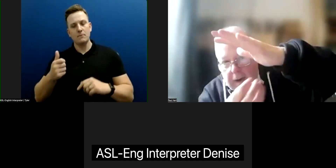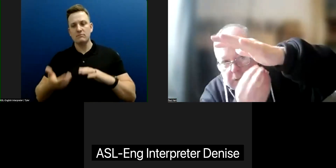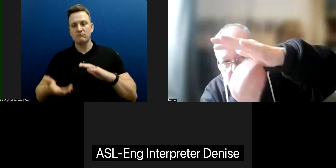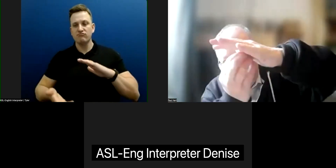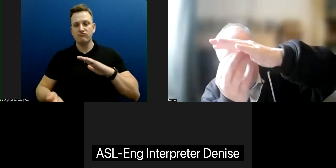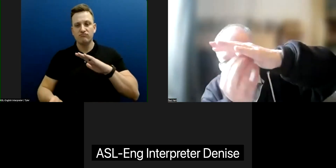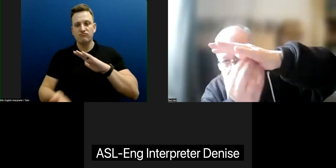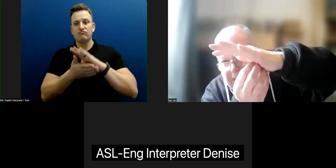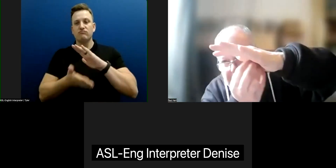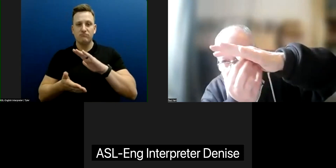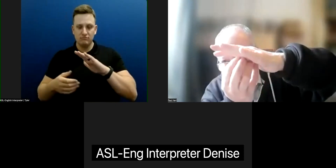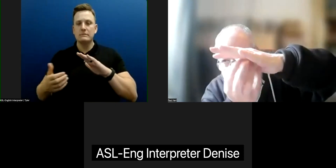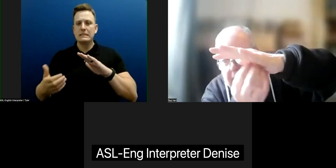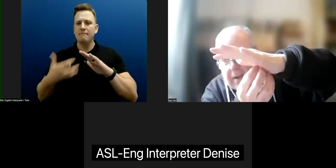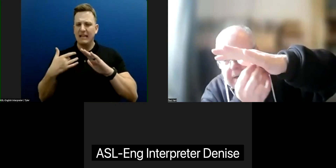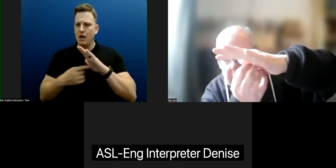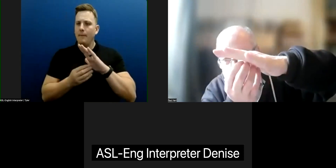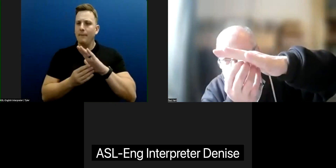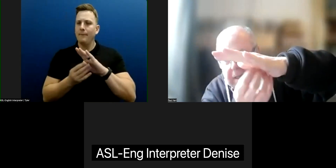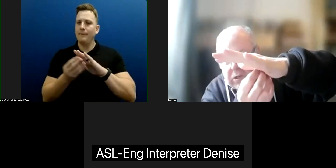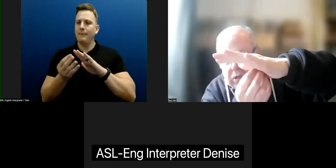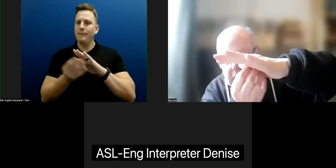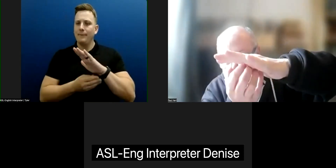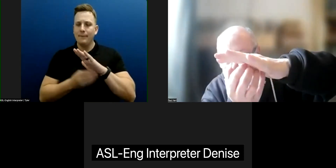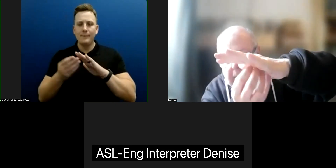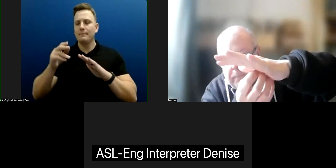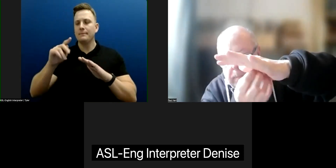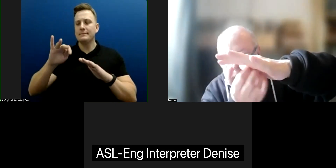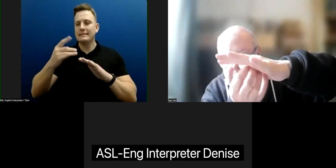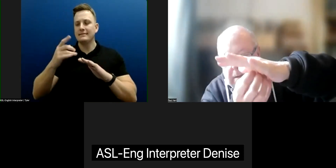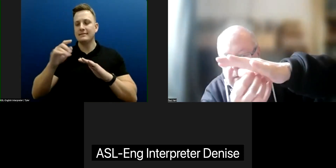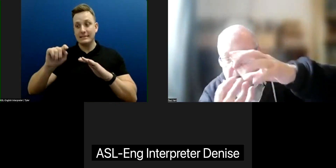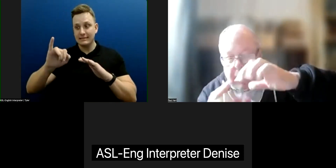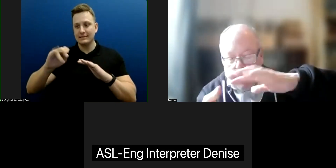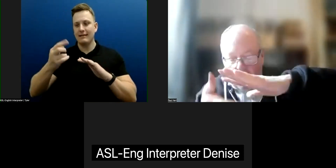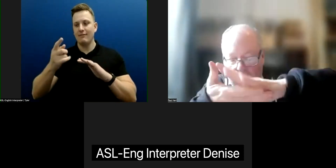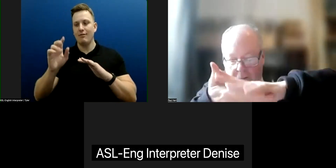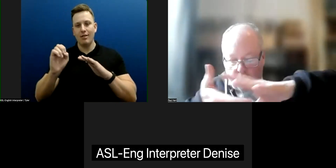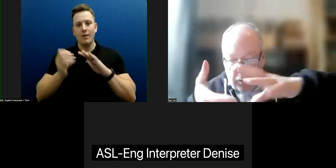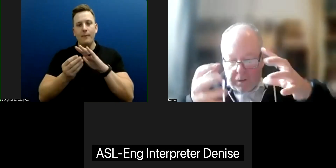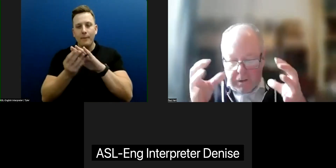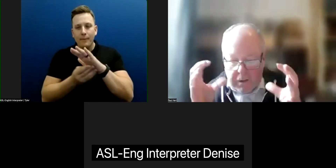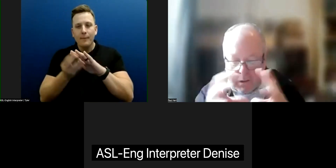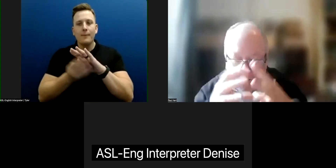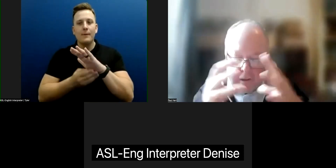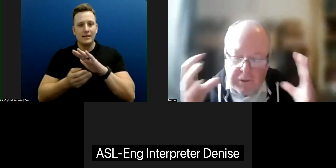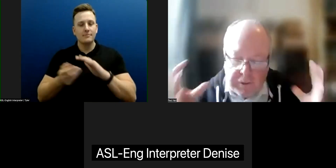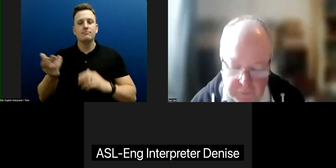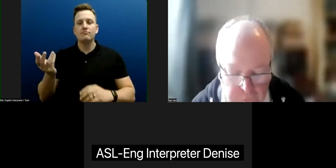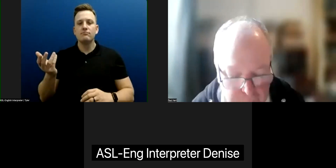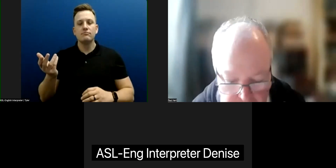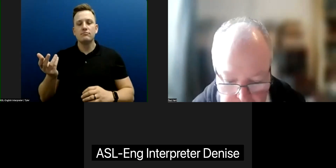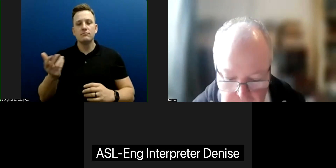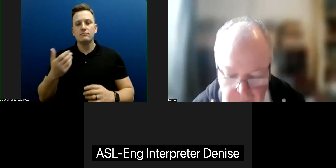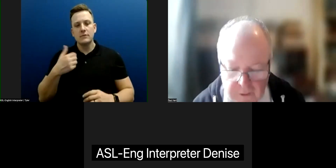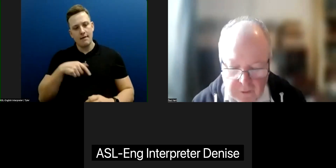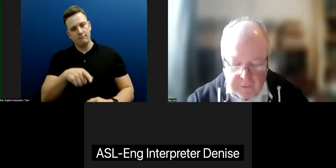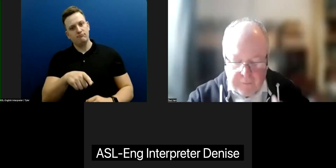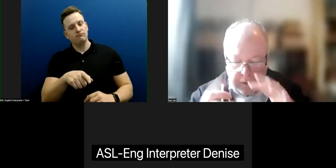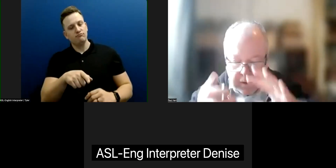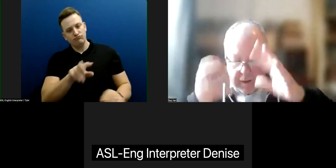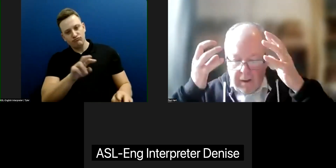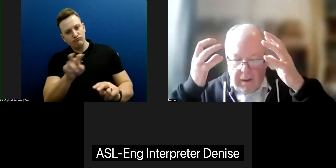your hand, you will feel a tingle and a sensation here. And so there's just a huge amount